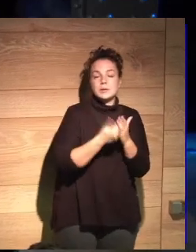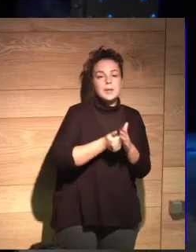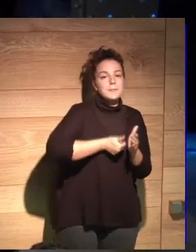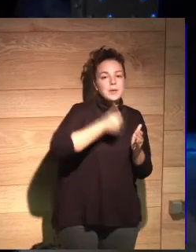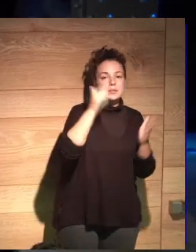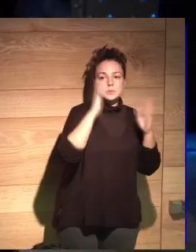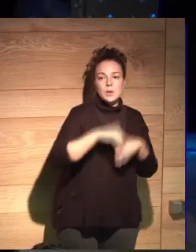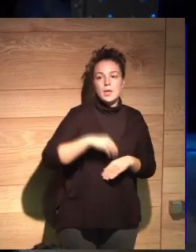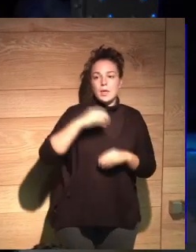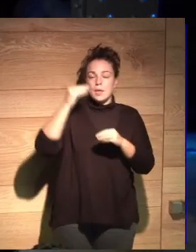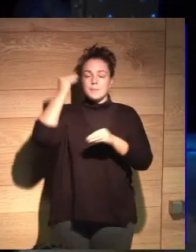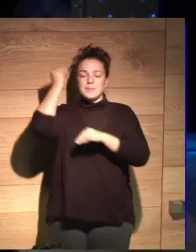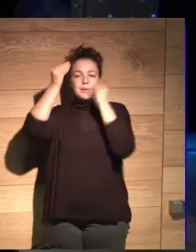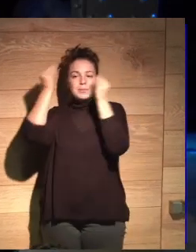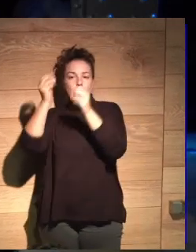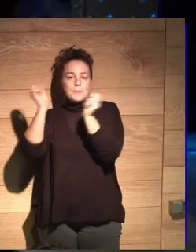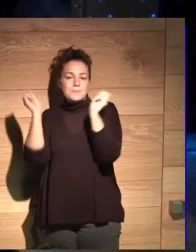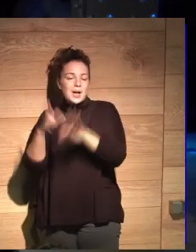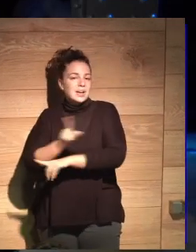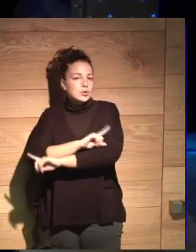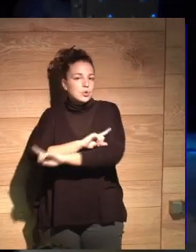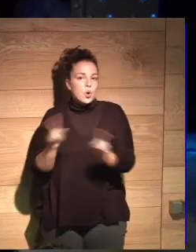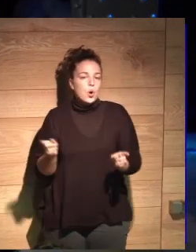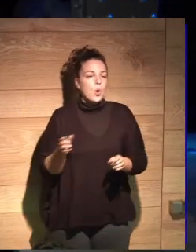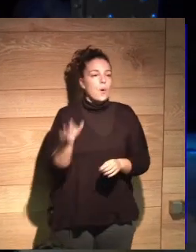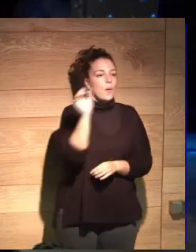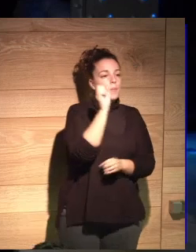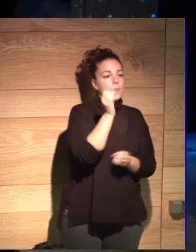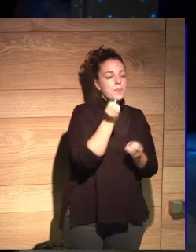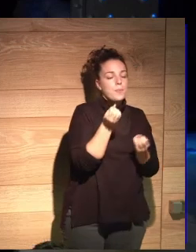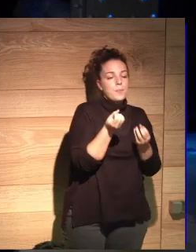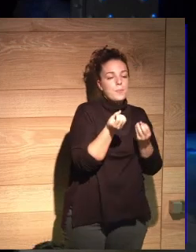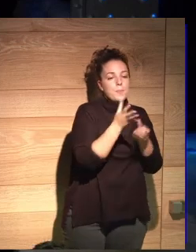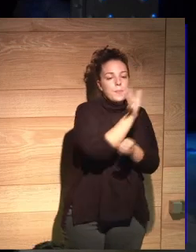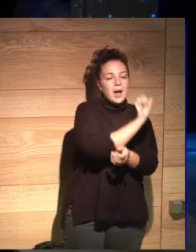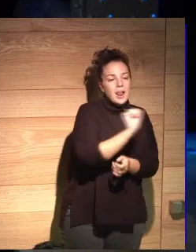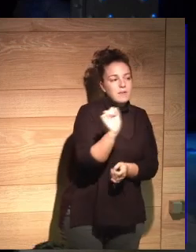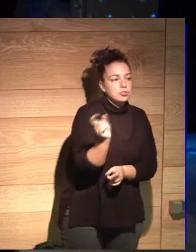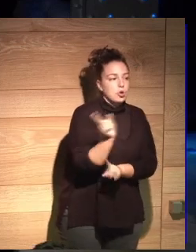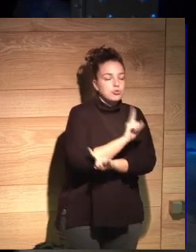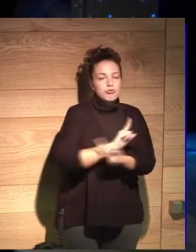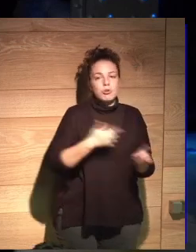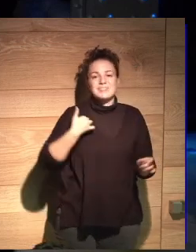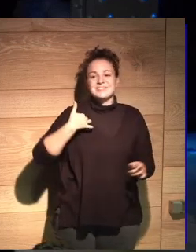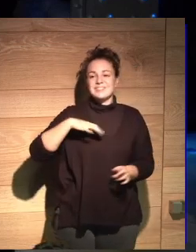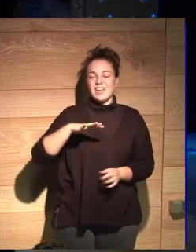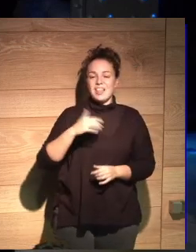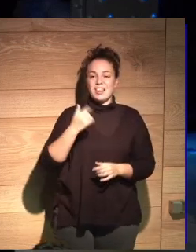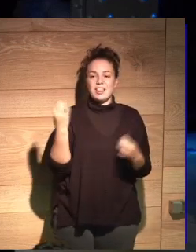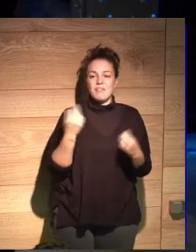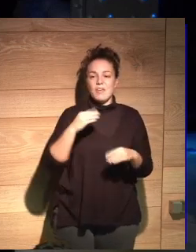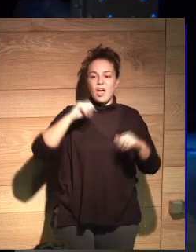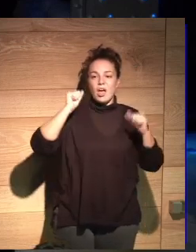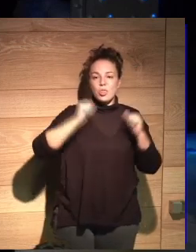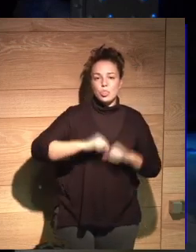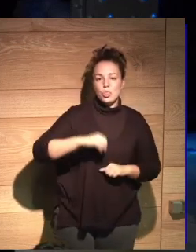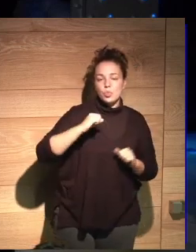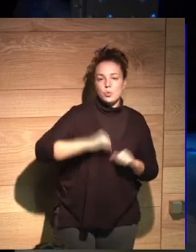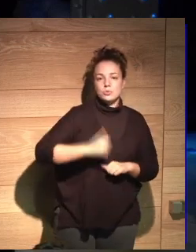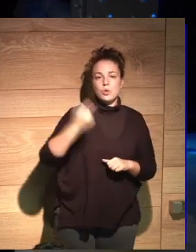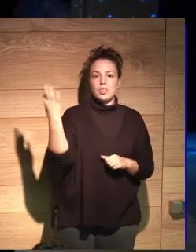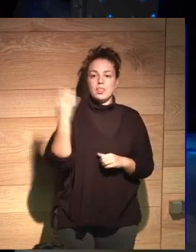no more promises, there are no more magic thoughts, no more paradise, no more utopias. Let's be grown-ups,